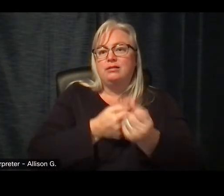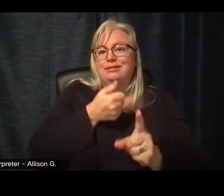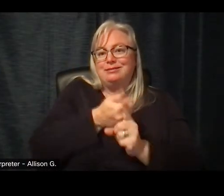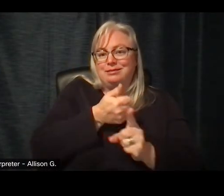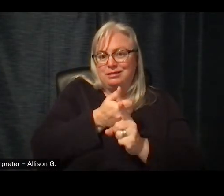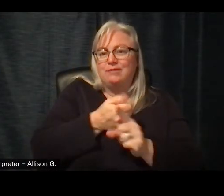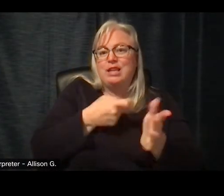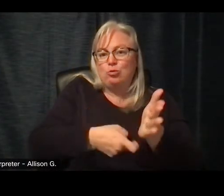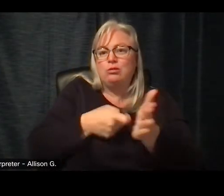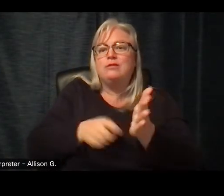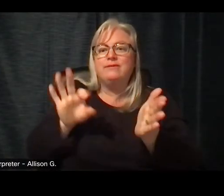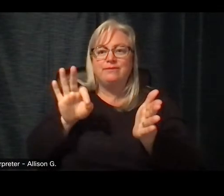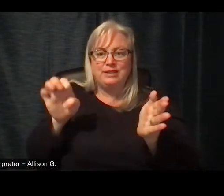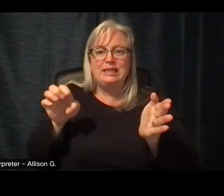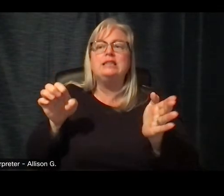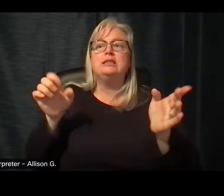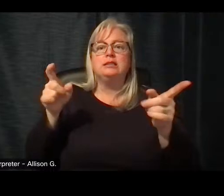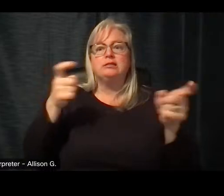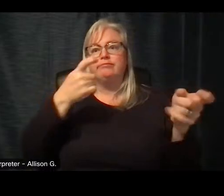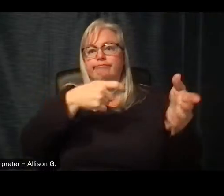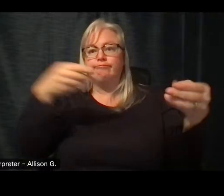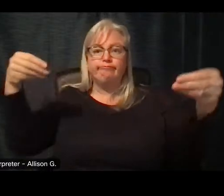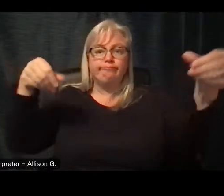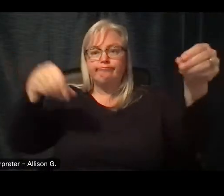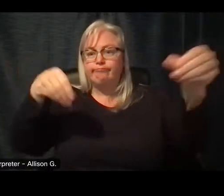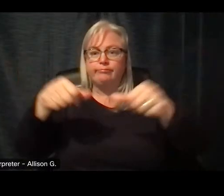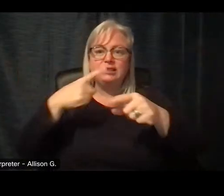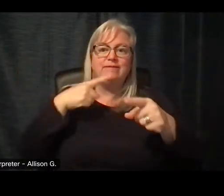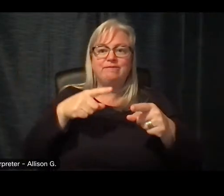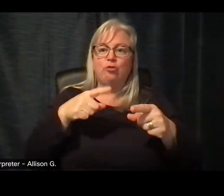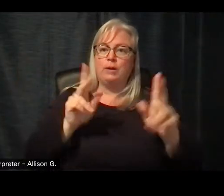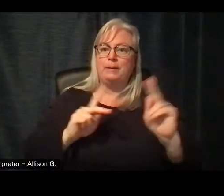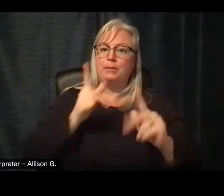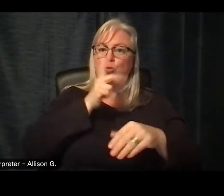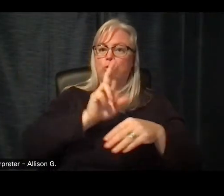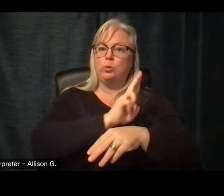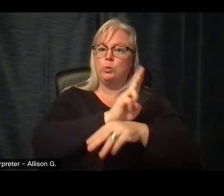be charging fees for sighted individuals that are